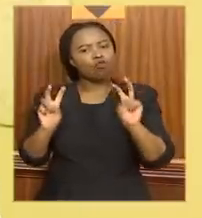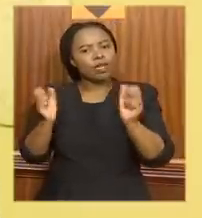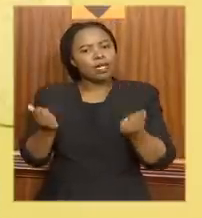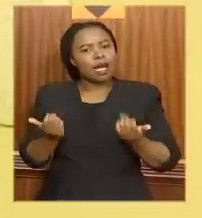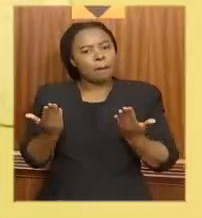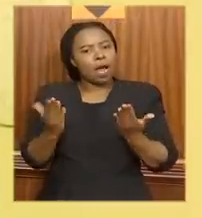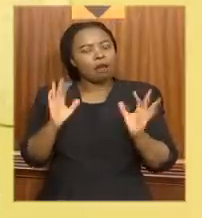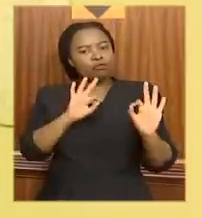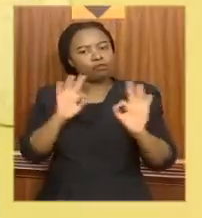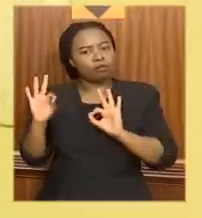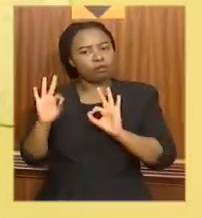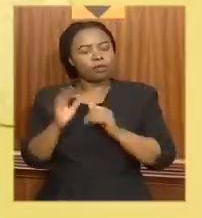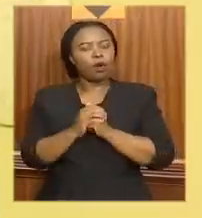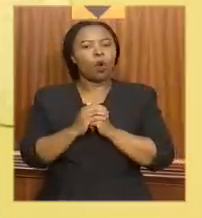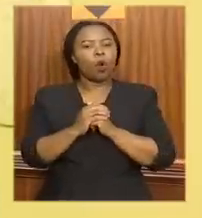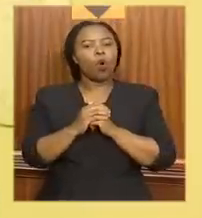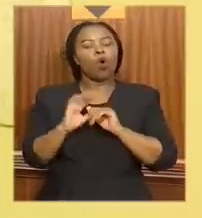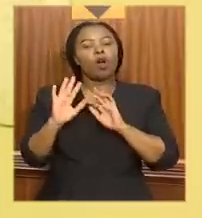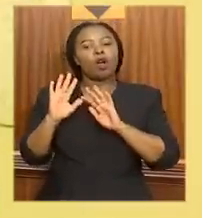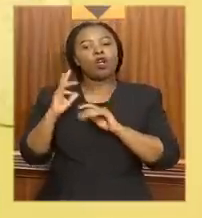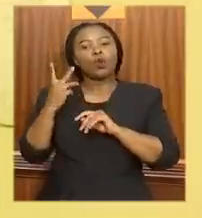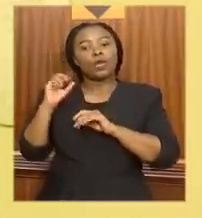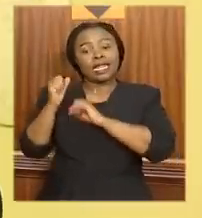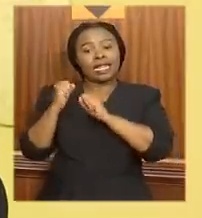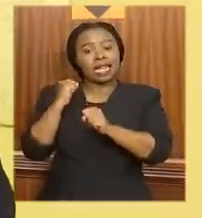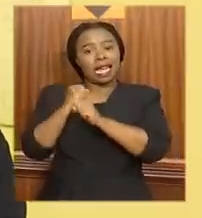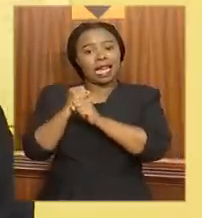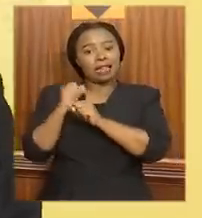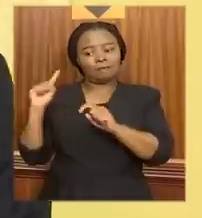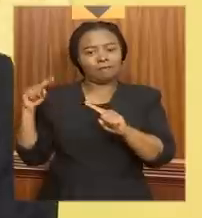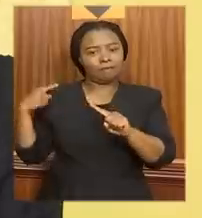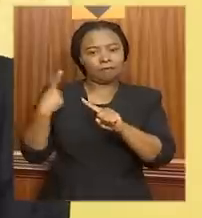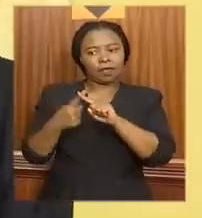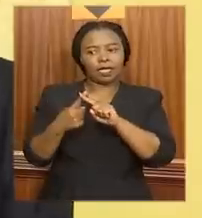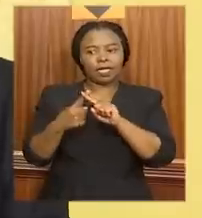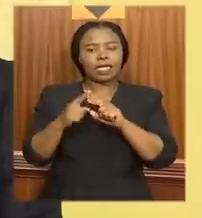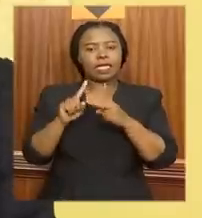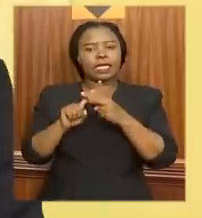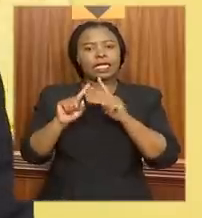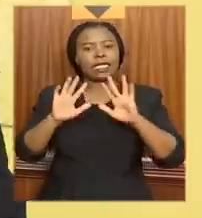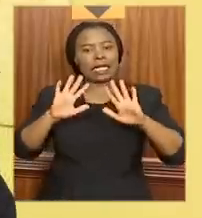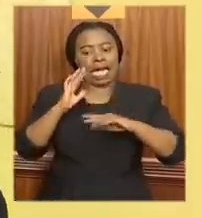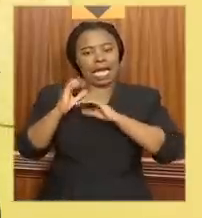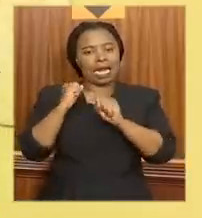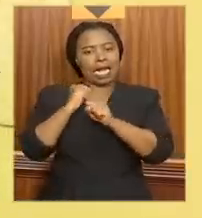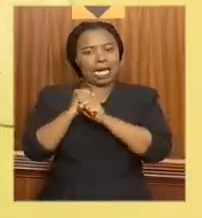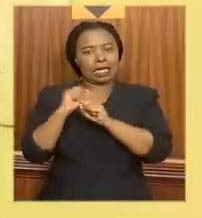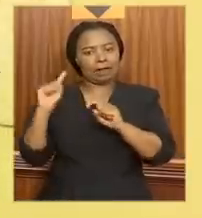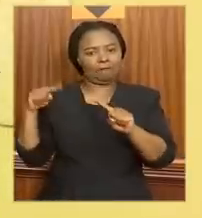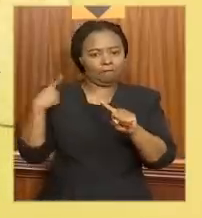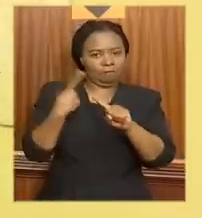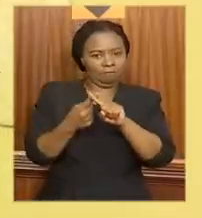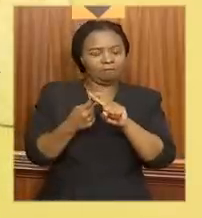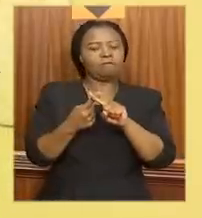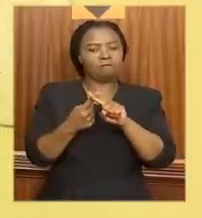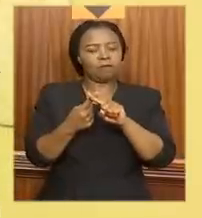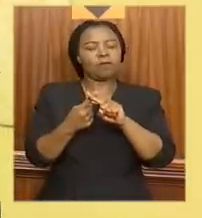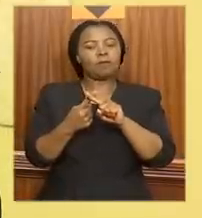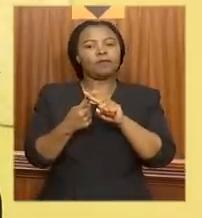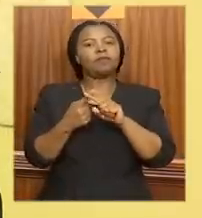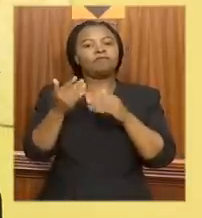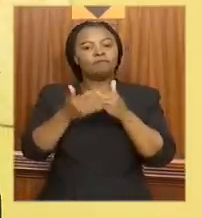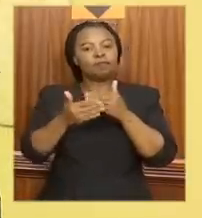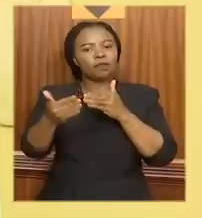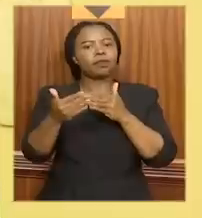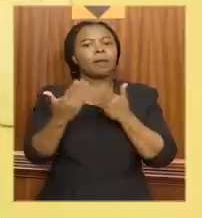rather after 1 decade without a reliable supply of energy, South Africans are